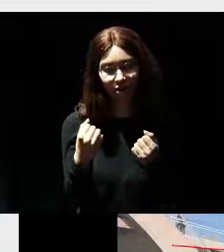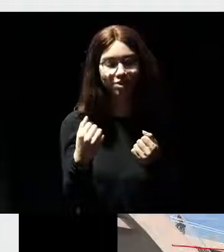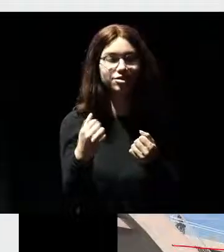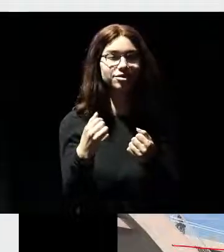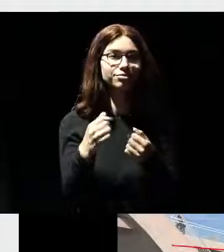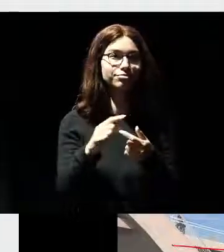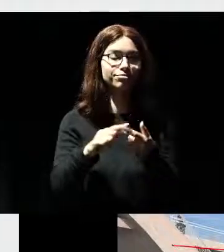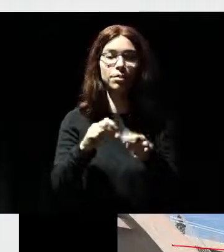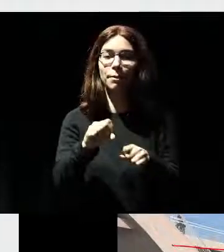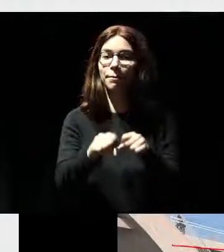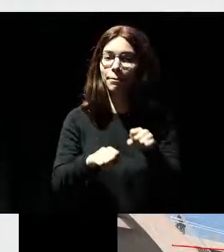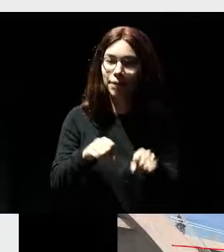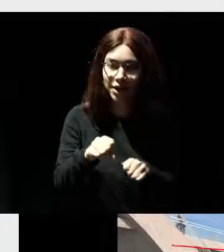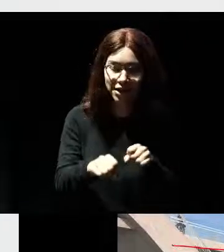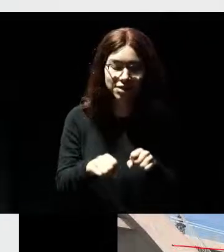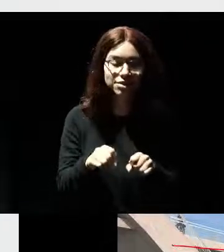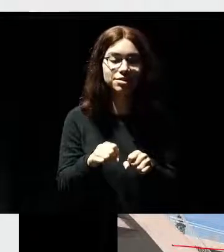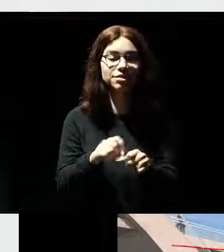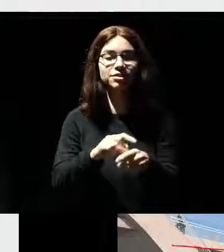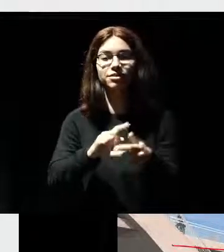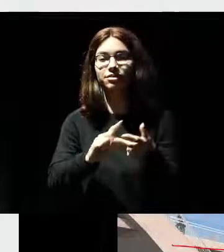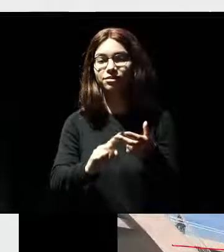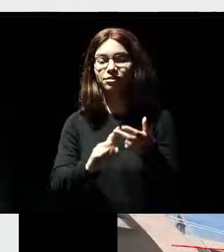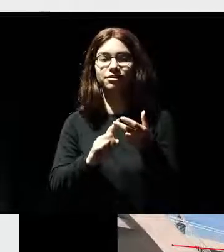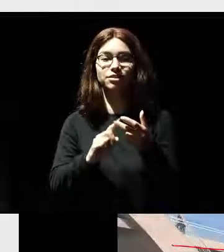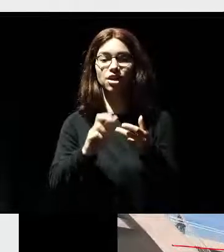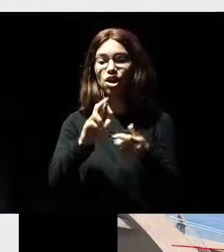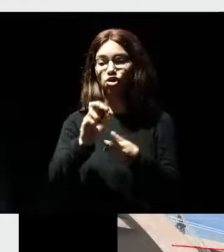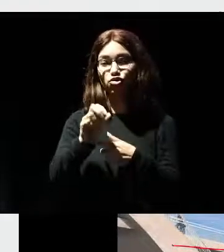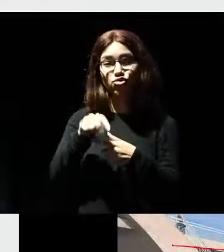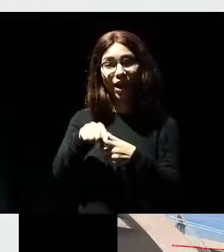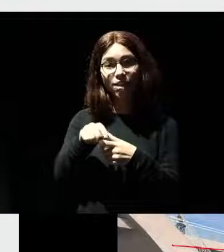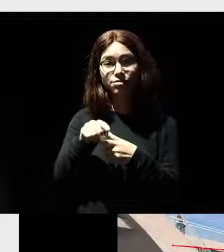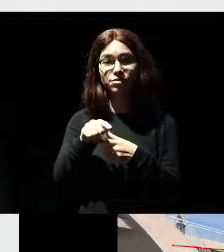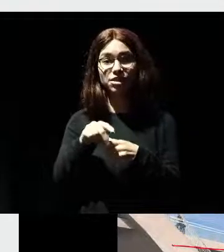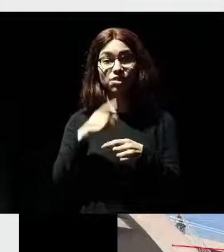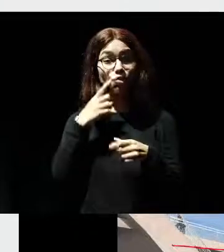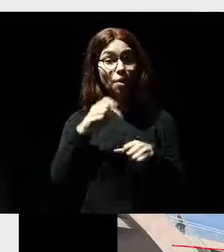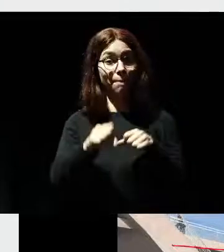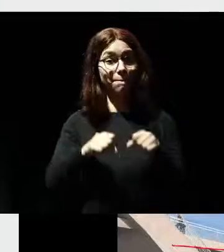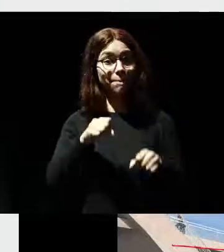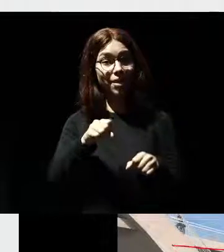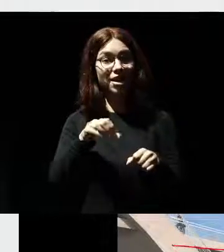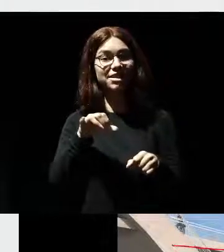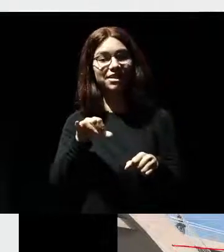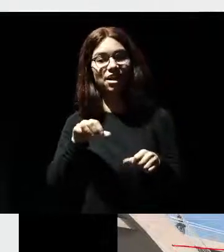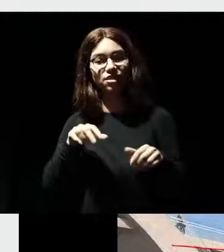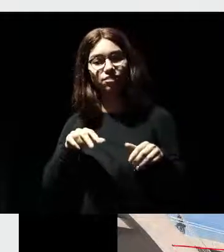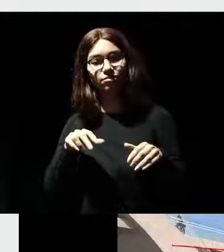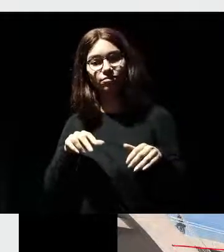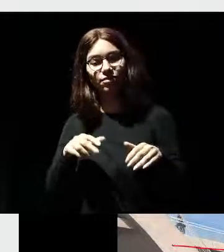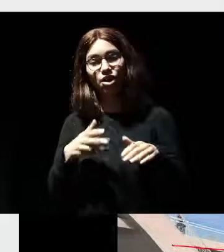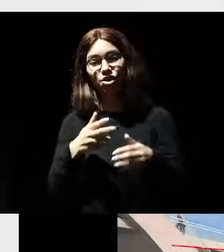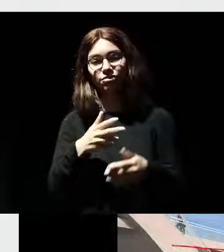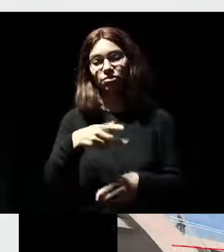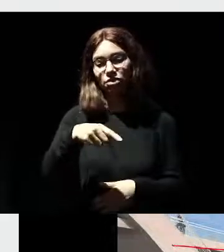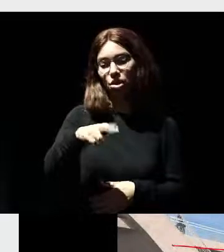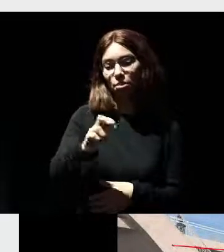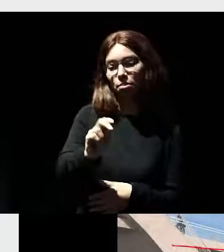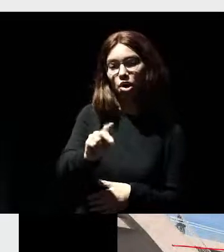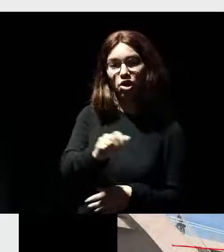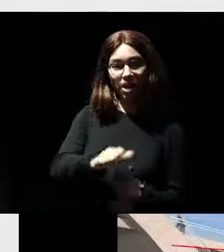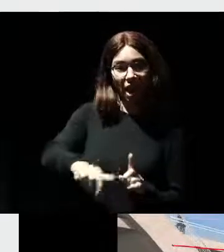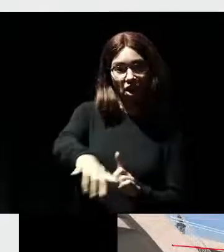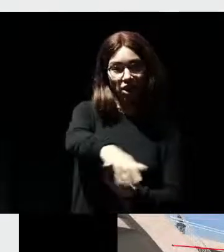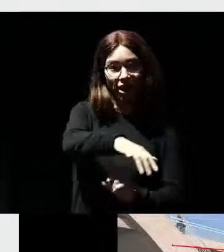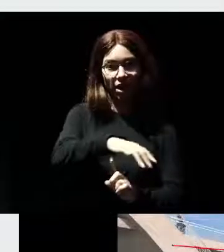There's bicycle access. There are bike ramps that connect a lower park area, which